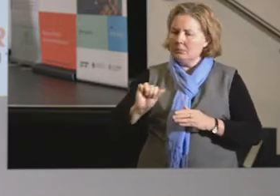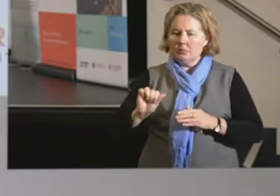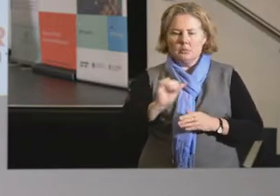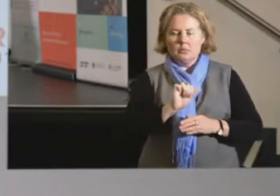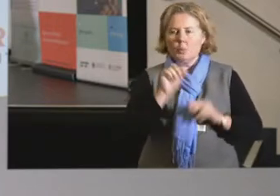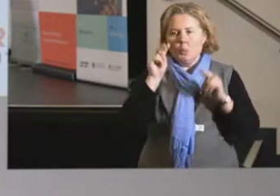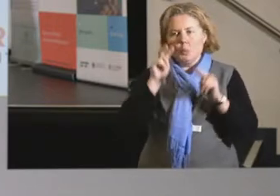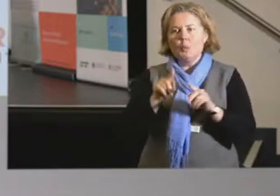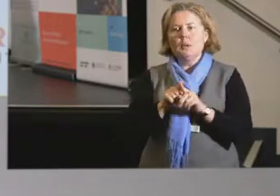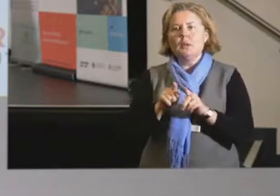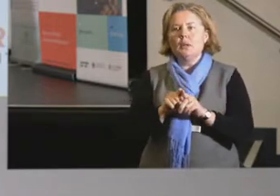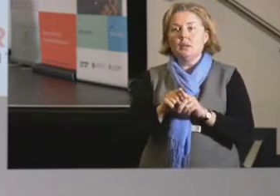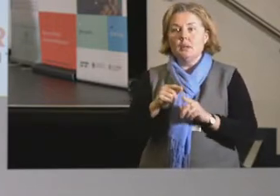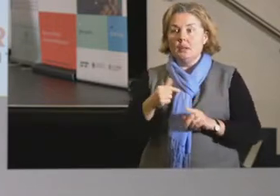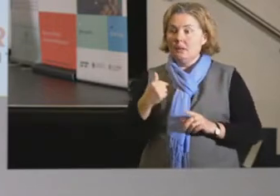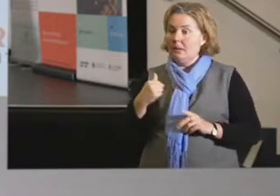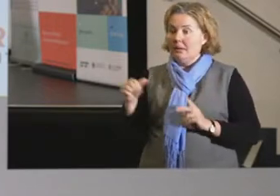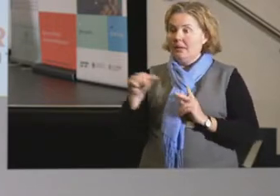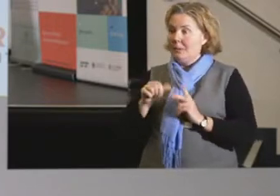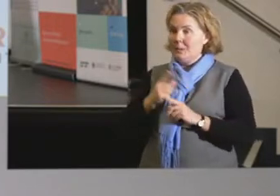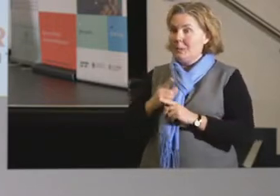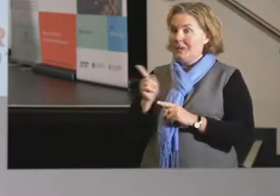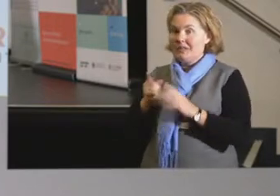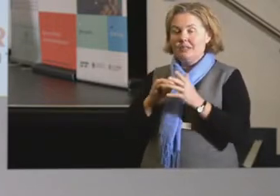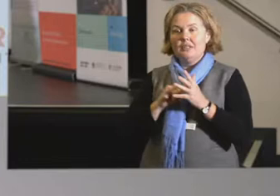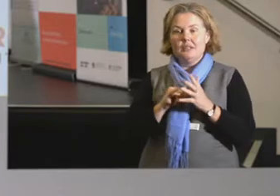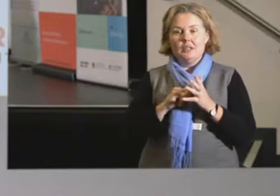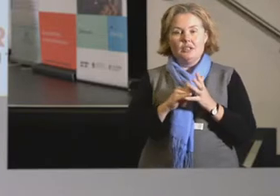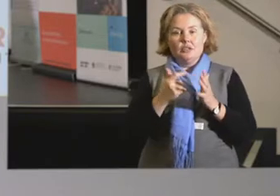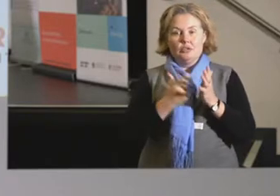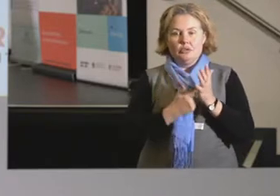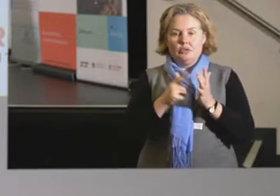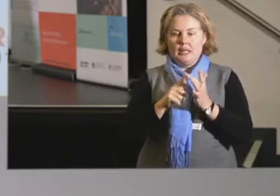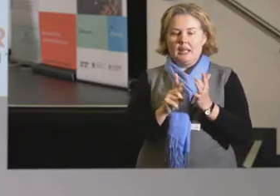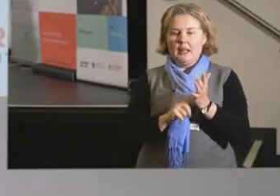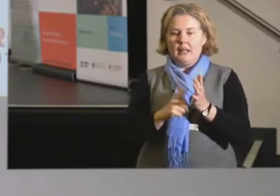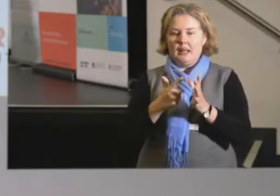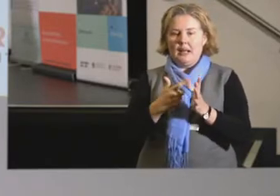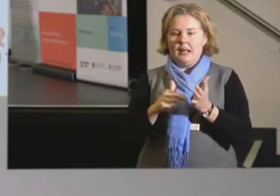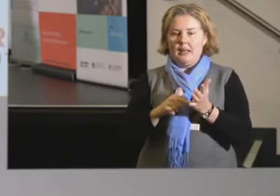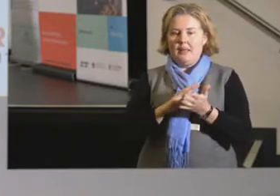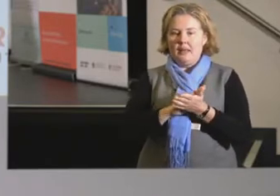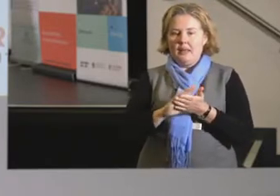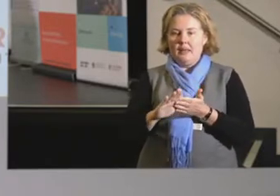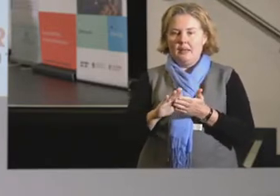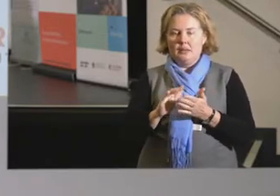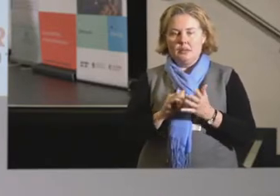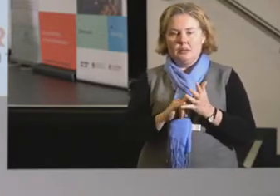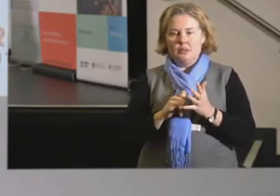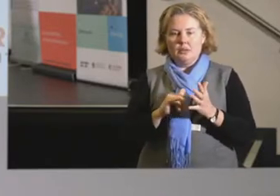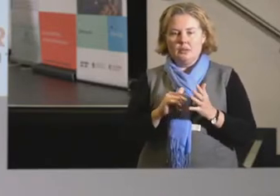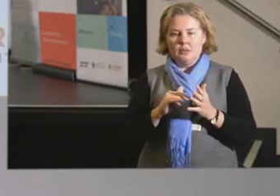Srilatha, you've inspired us already, but maybe I'd like to invite you just to reflect